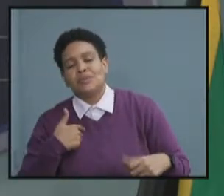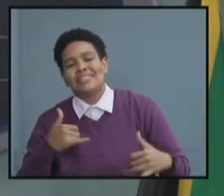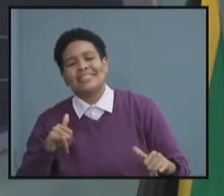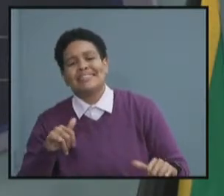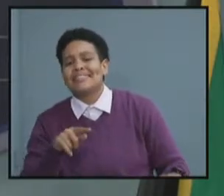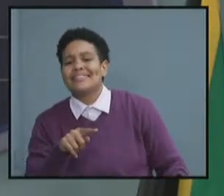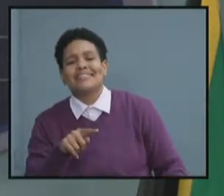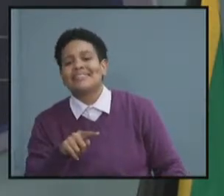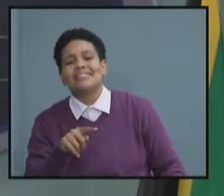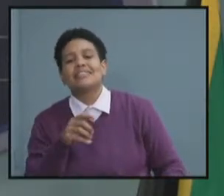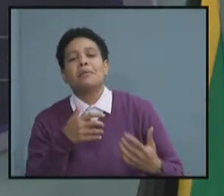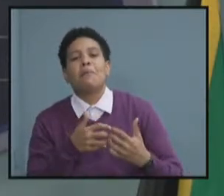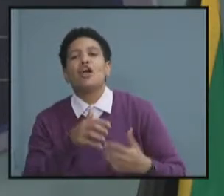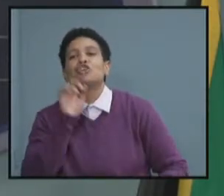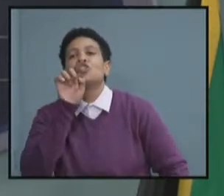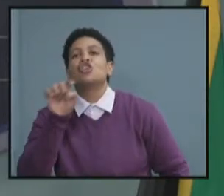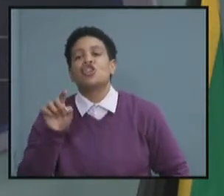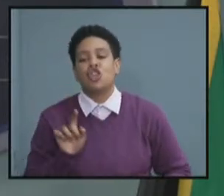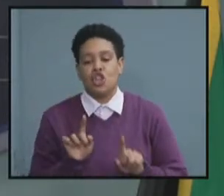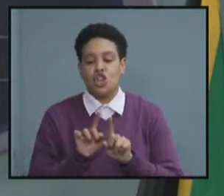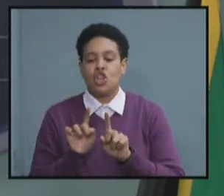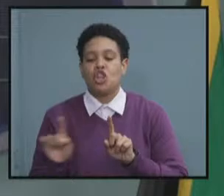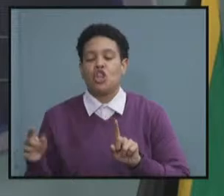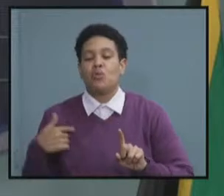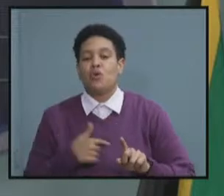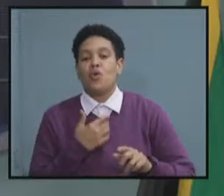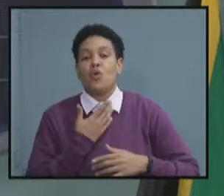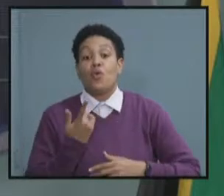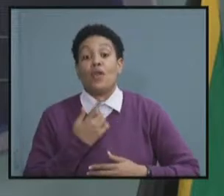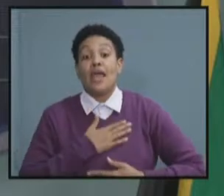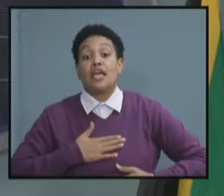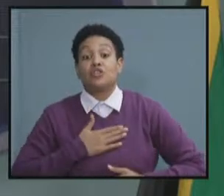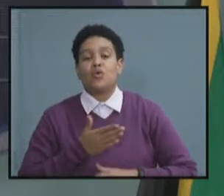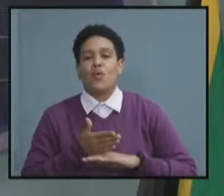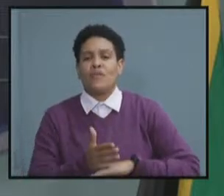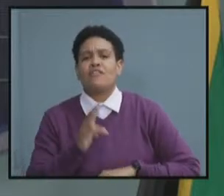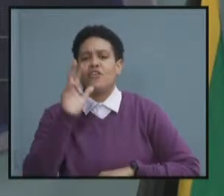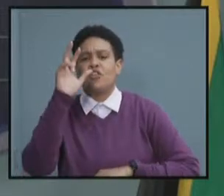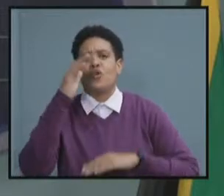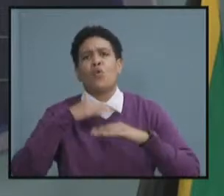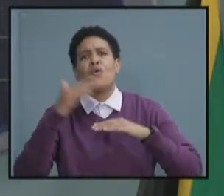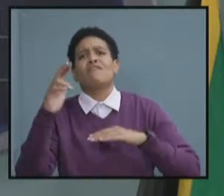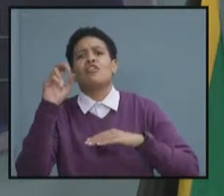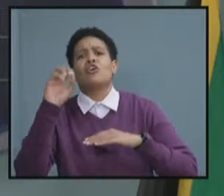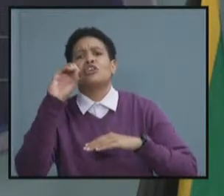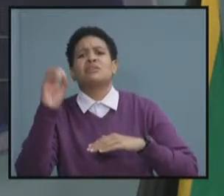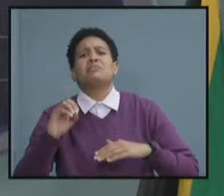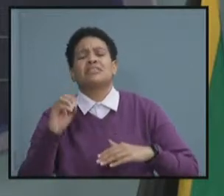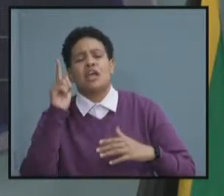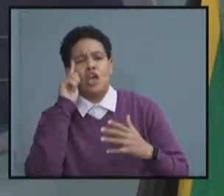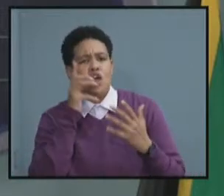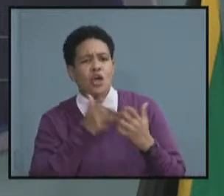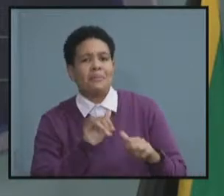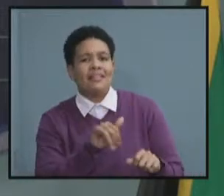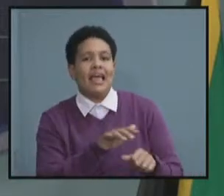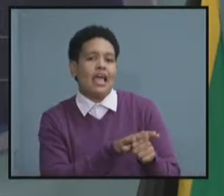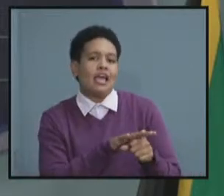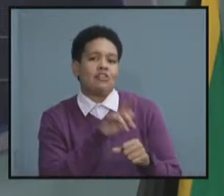happy about, because we are only enjoying over 30% compliance in that